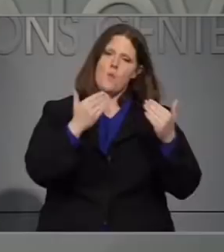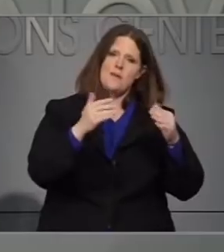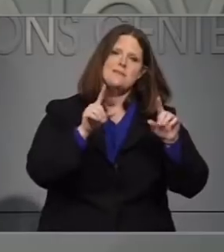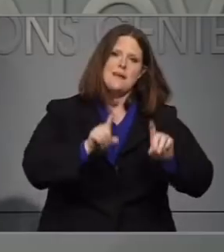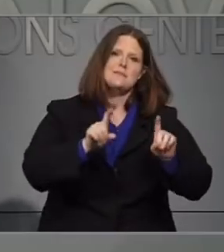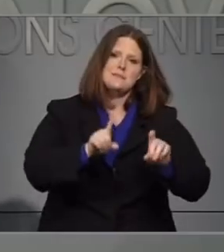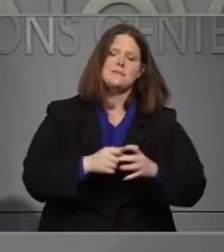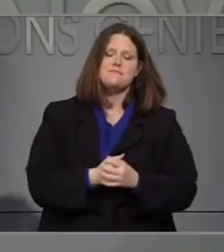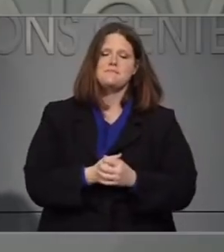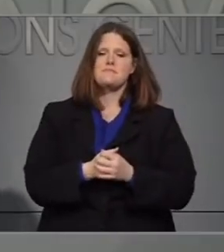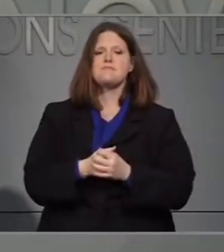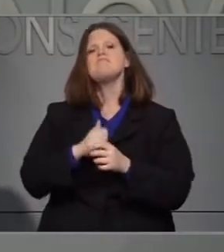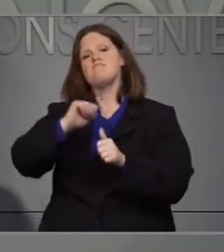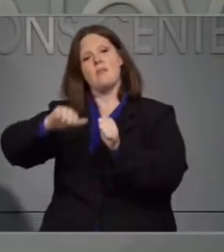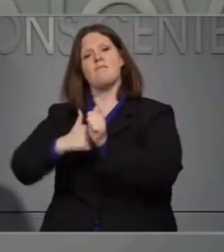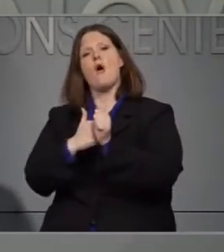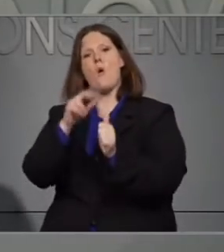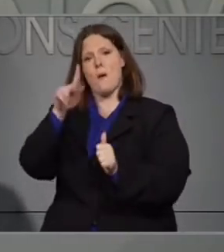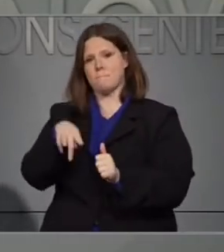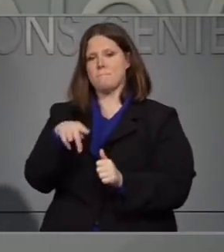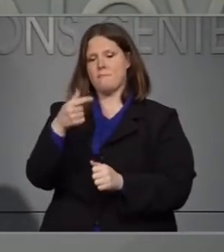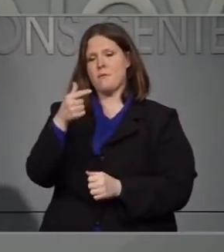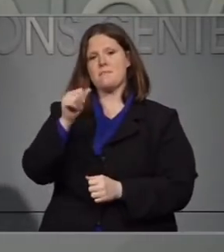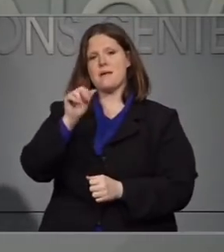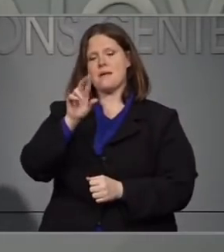We have a follow-up from Garrett Bergquist at Spectrum.